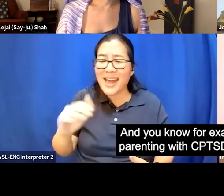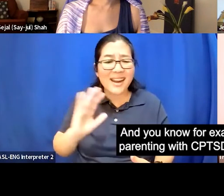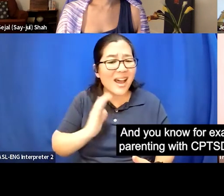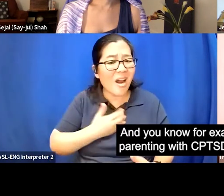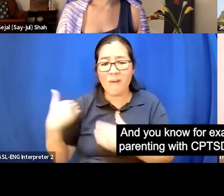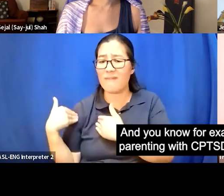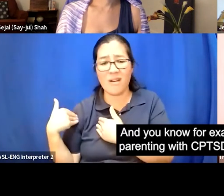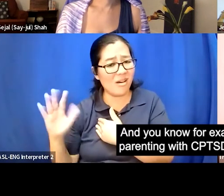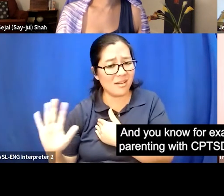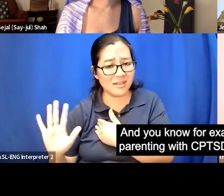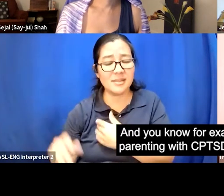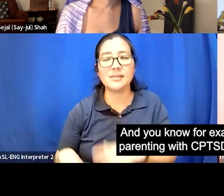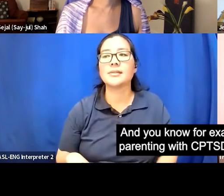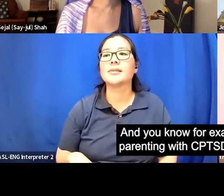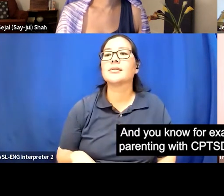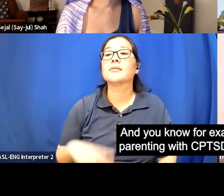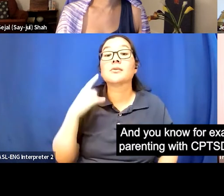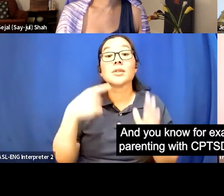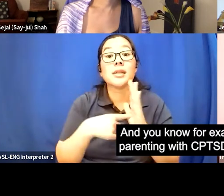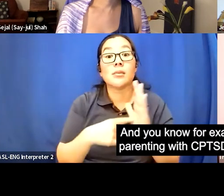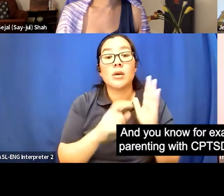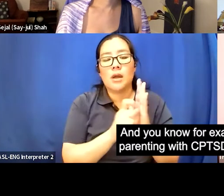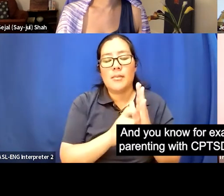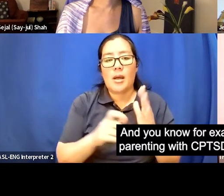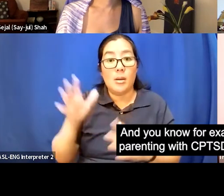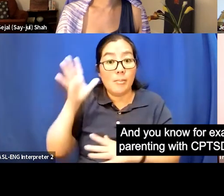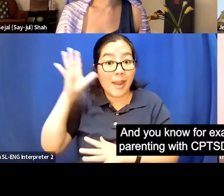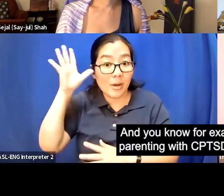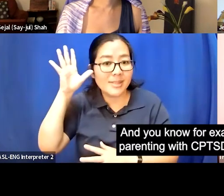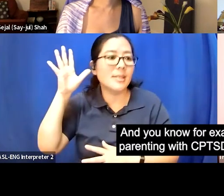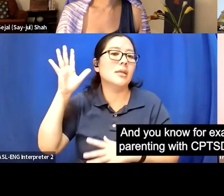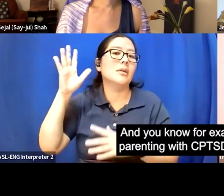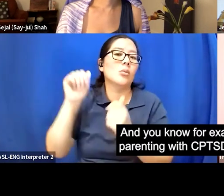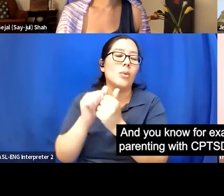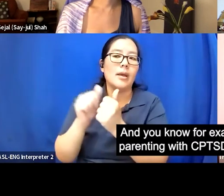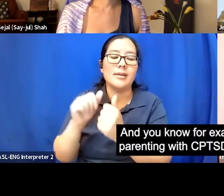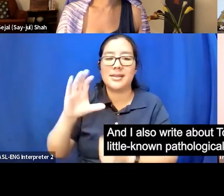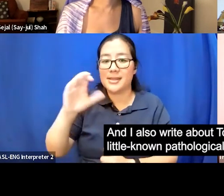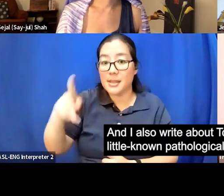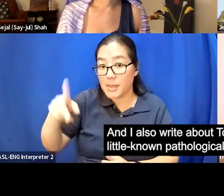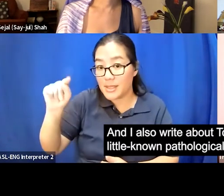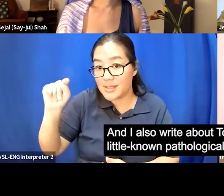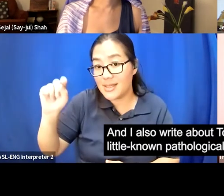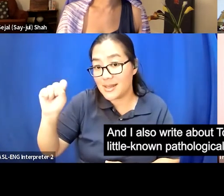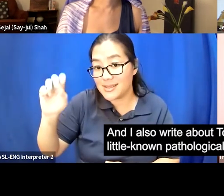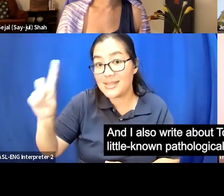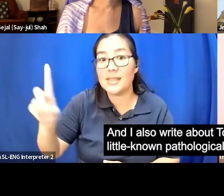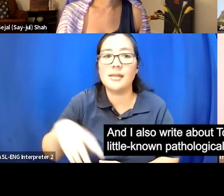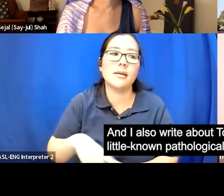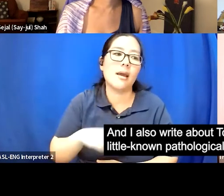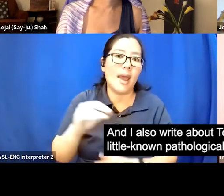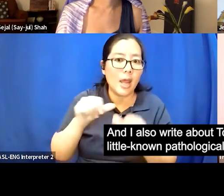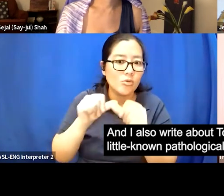for example, I write about parenting with CPTSD and chronic pain. And I also